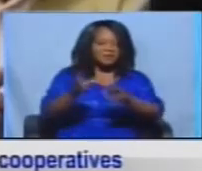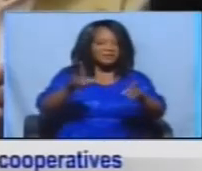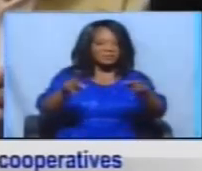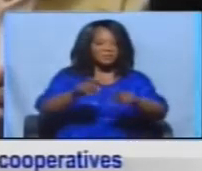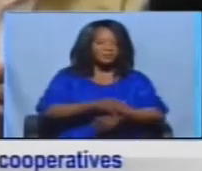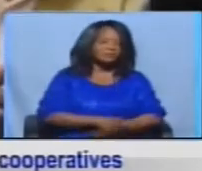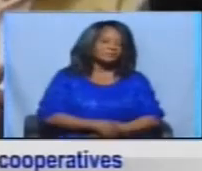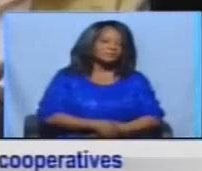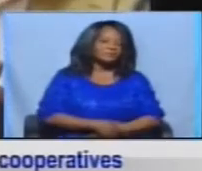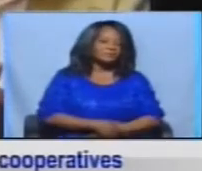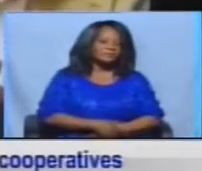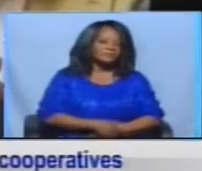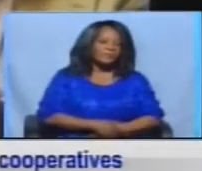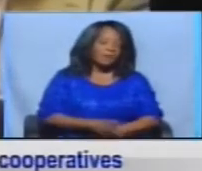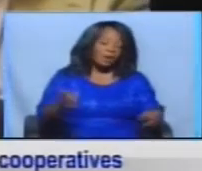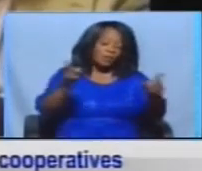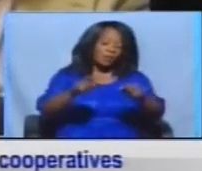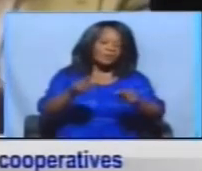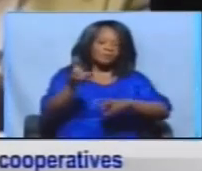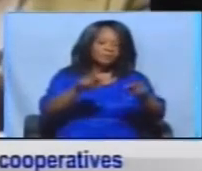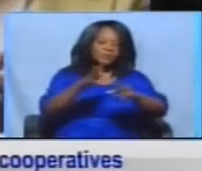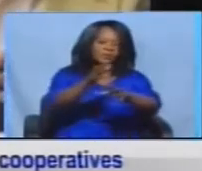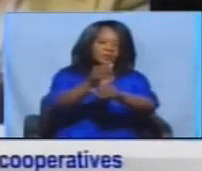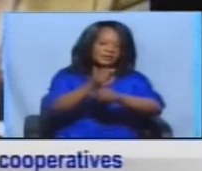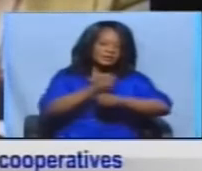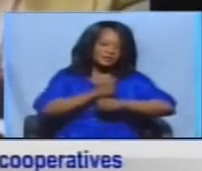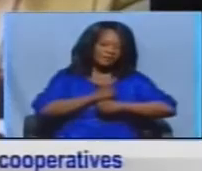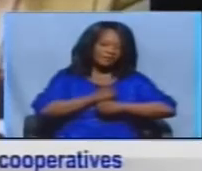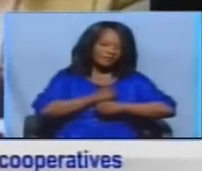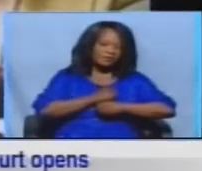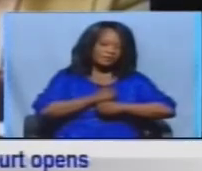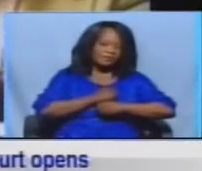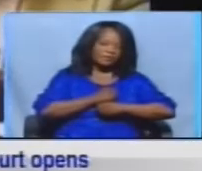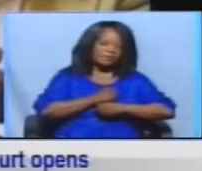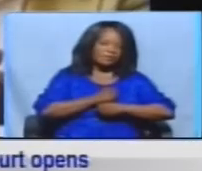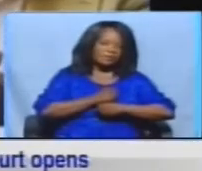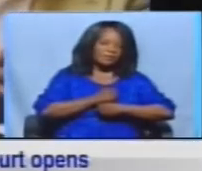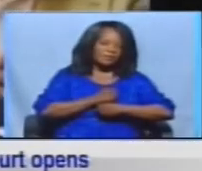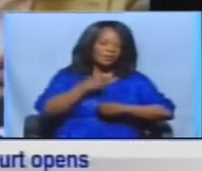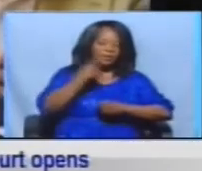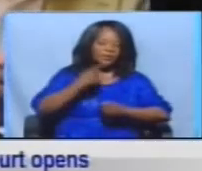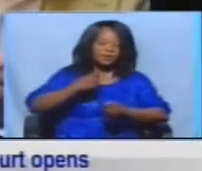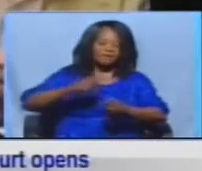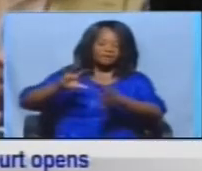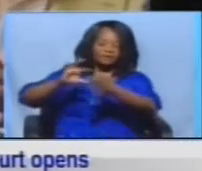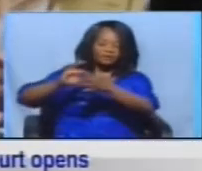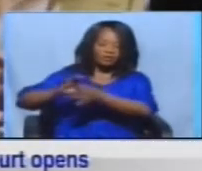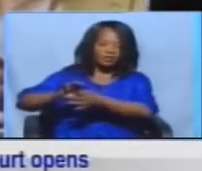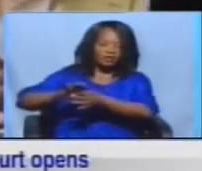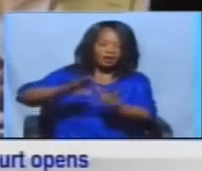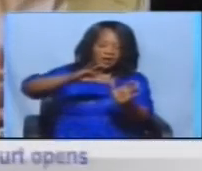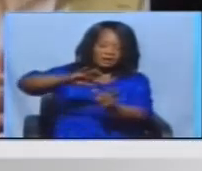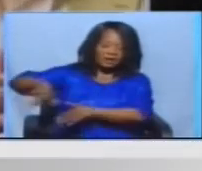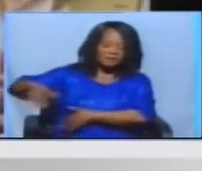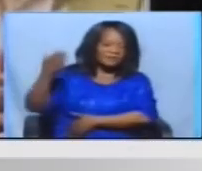the sense that when we receive people, we receive them as defectors. But this one has purely come